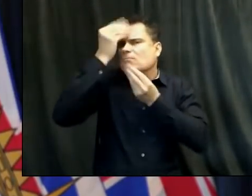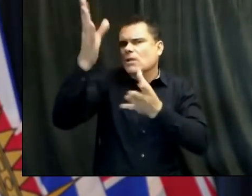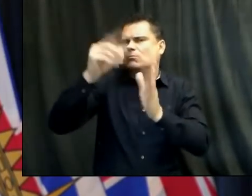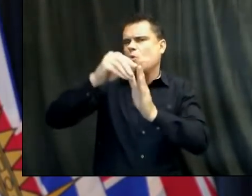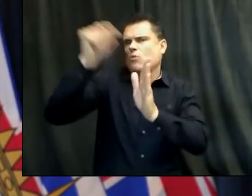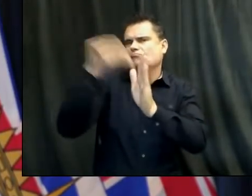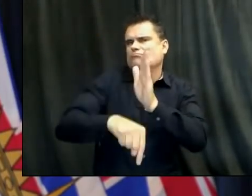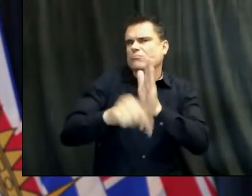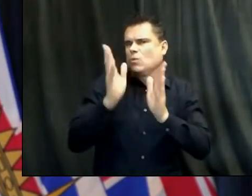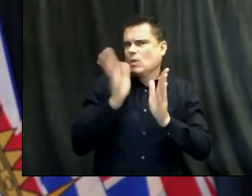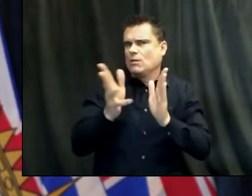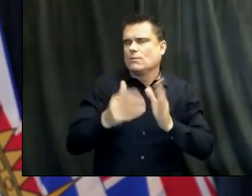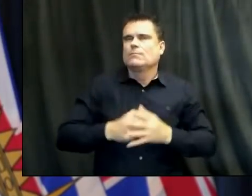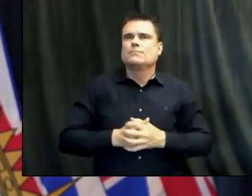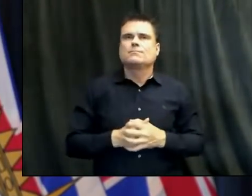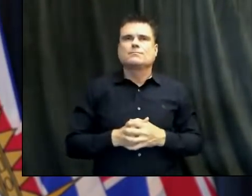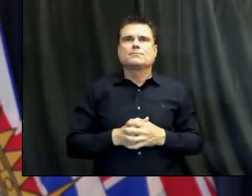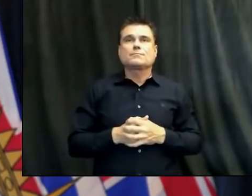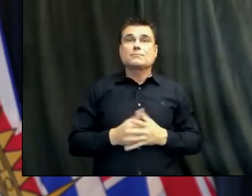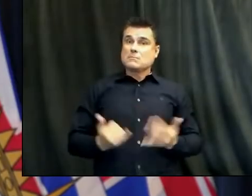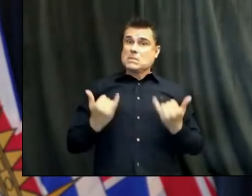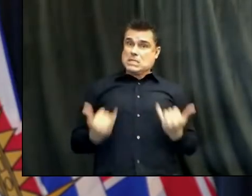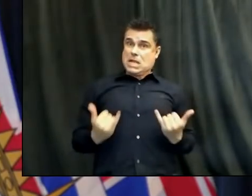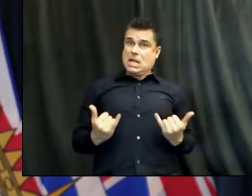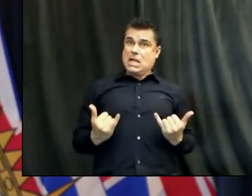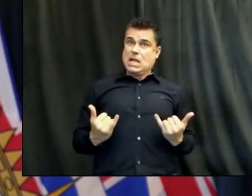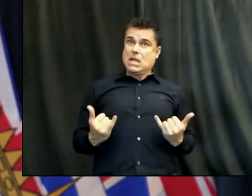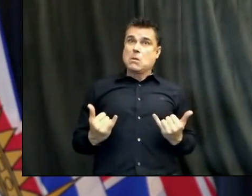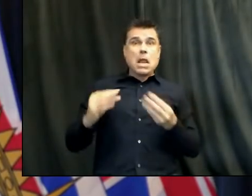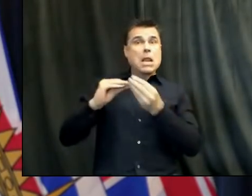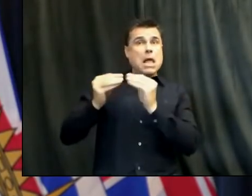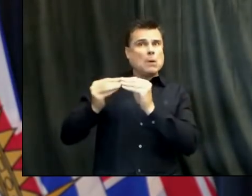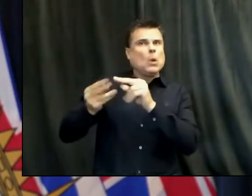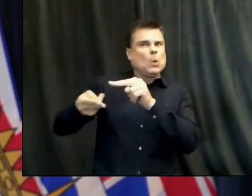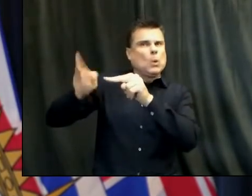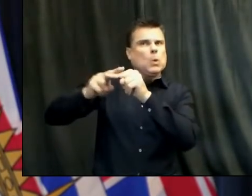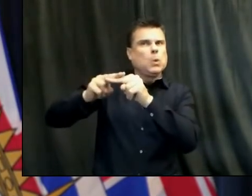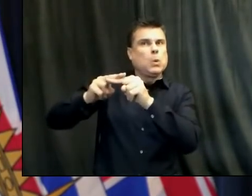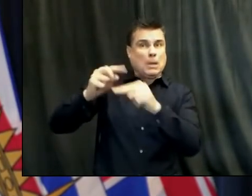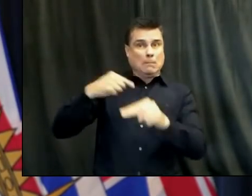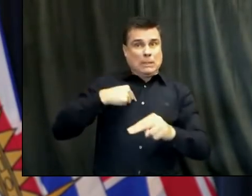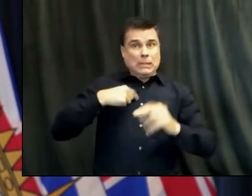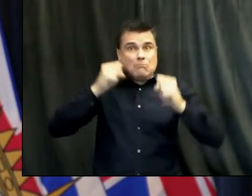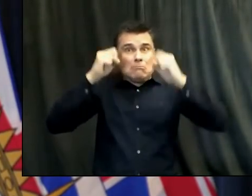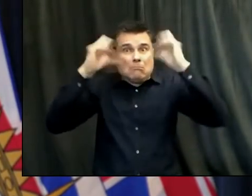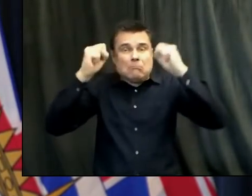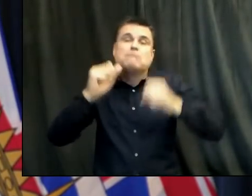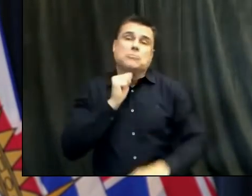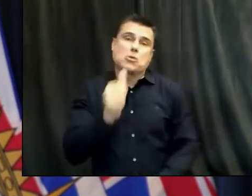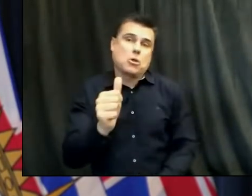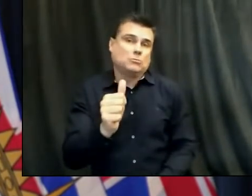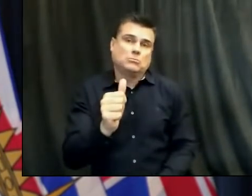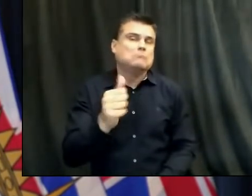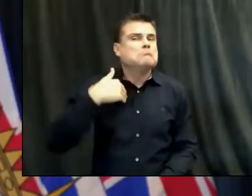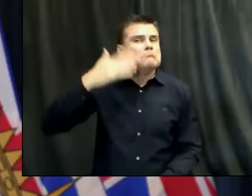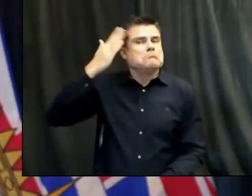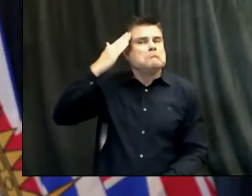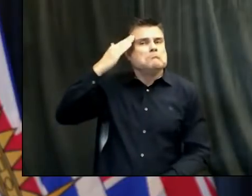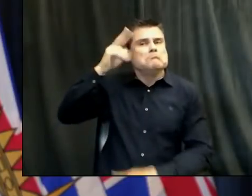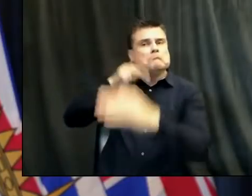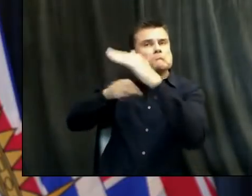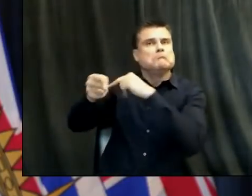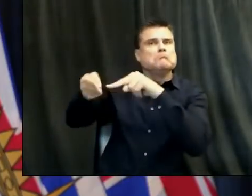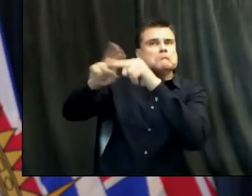place where we are not surprised to see cases going up. Obviously, we want to see that corner bend.